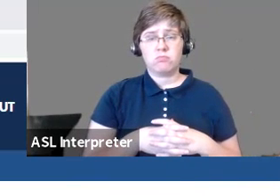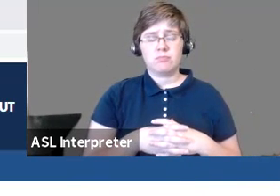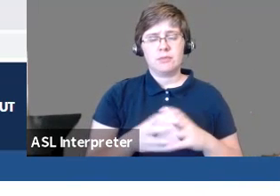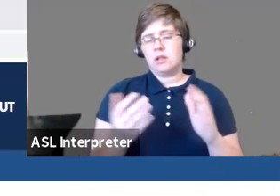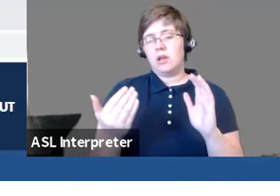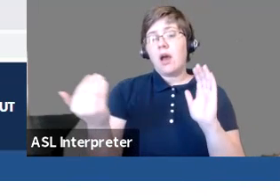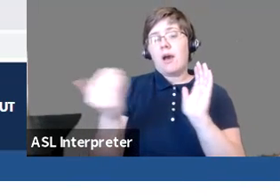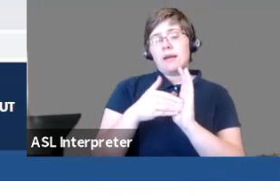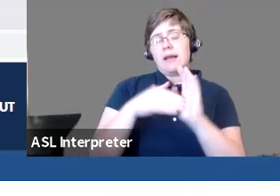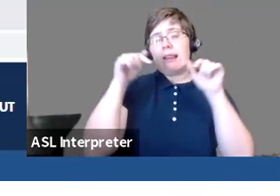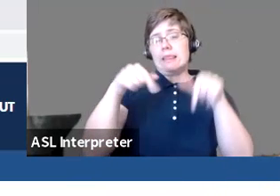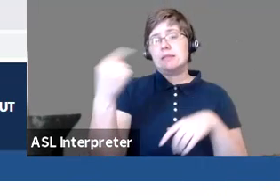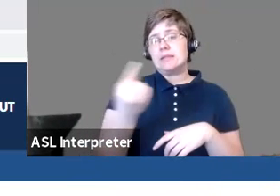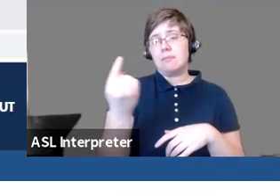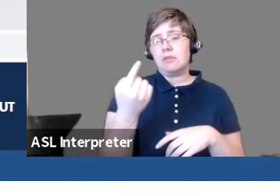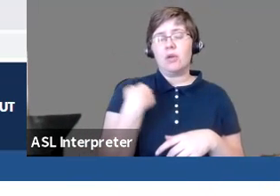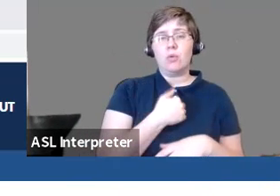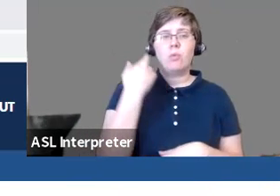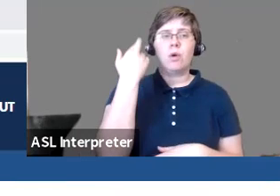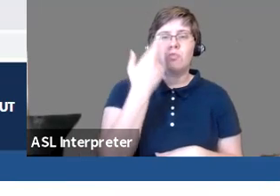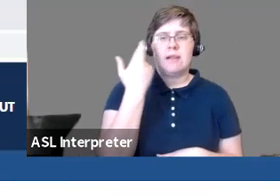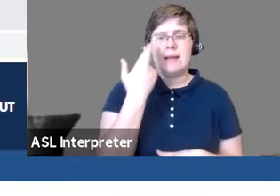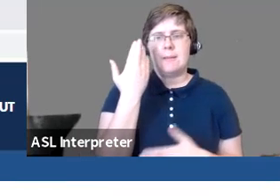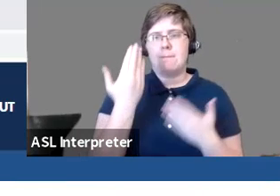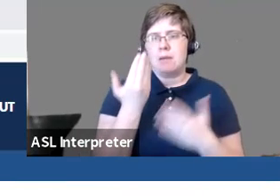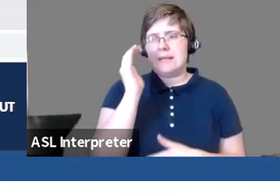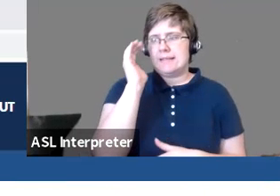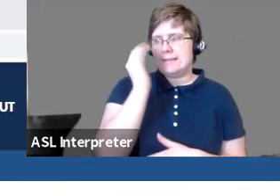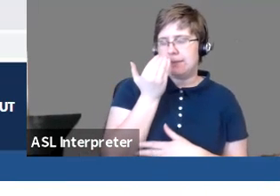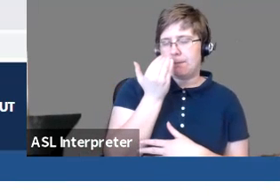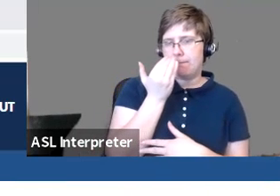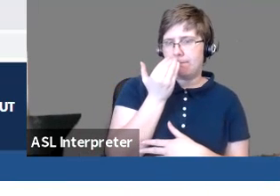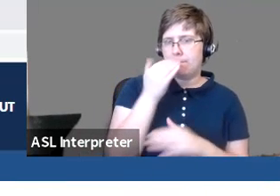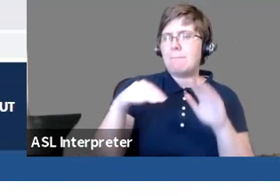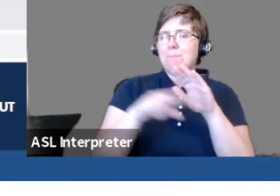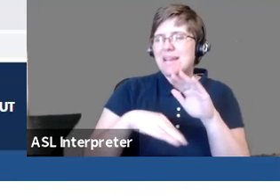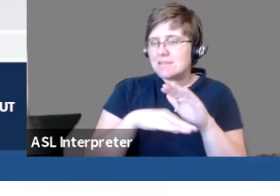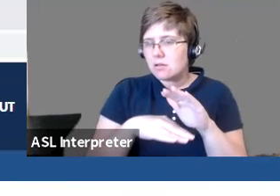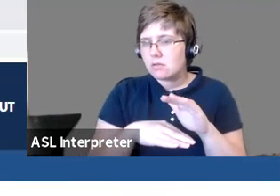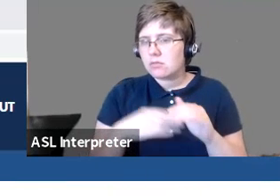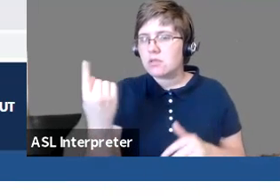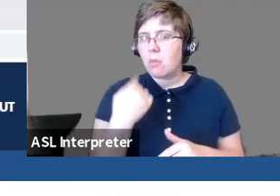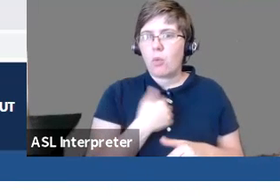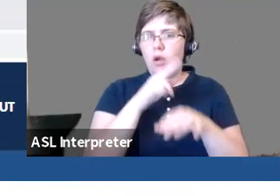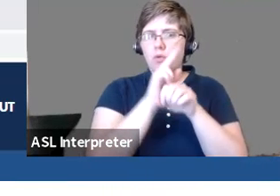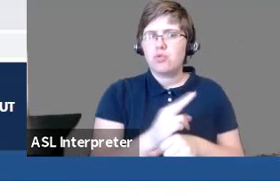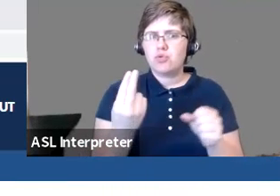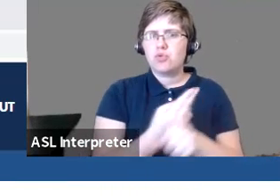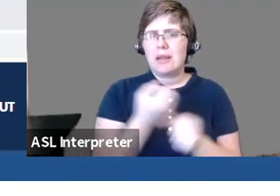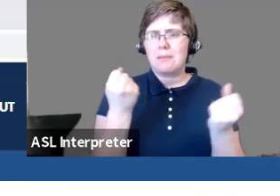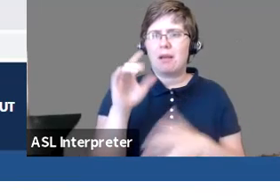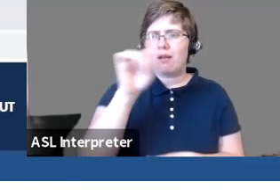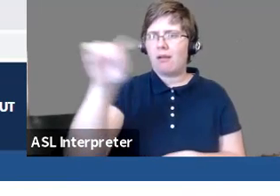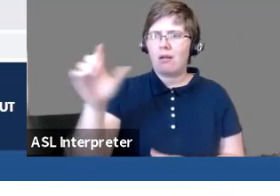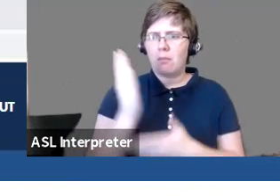Again, this is something where we realize that it may seem kind of basic, and again, something that we're used to using in many other parts